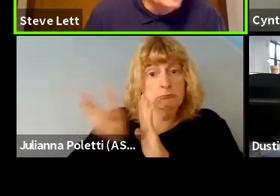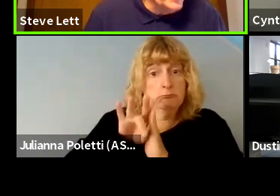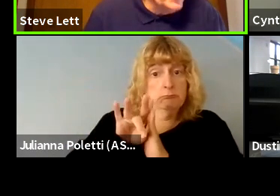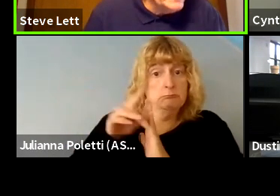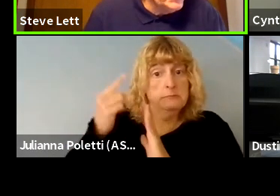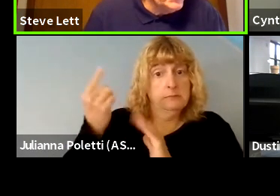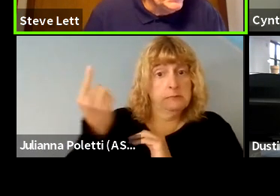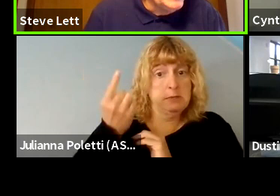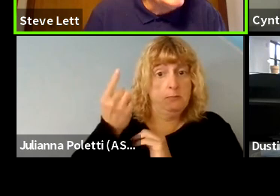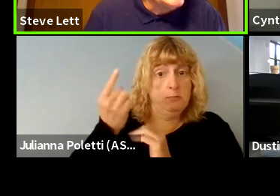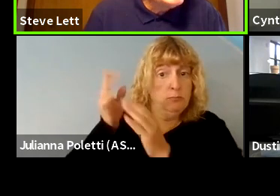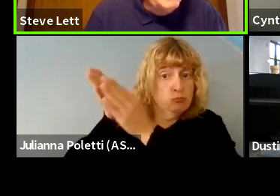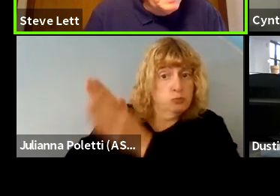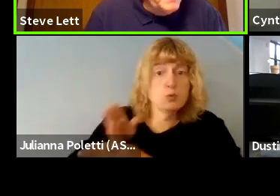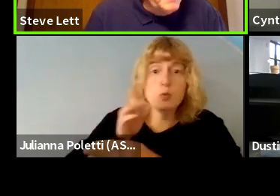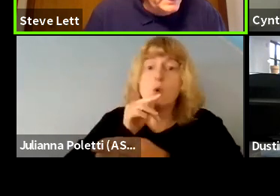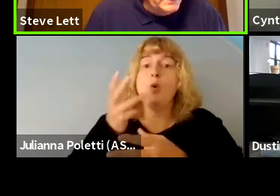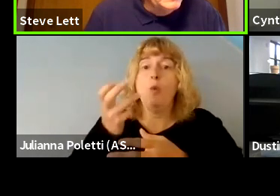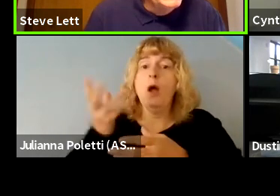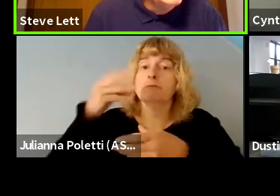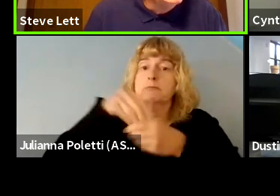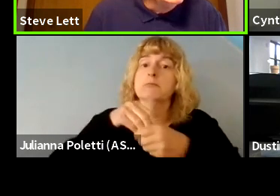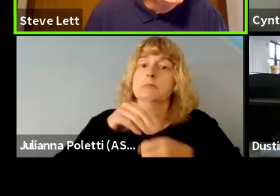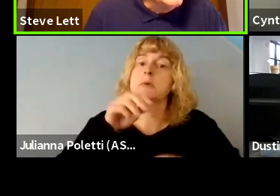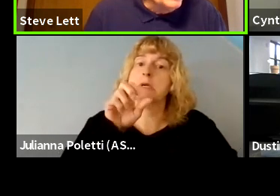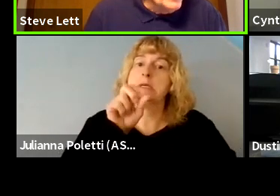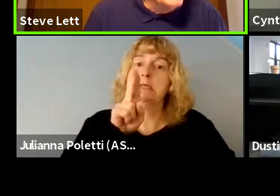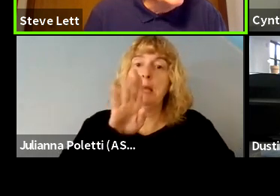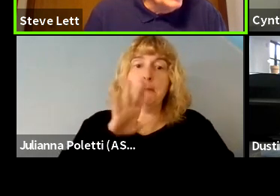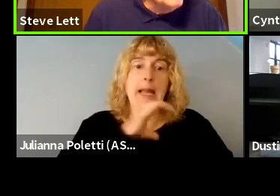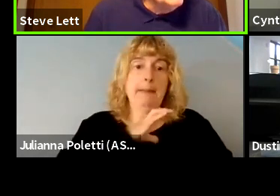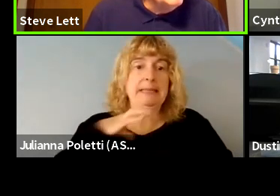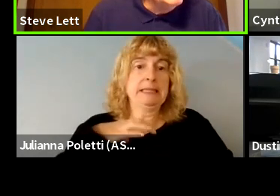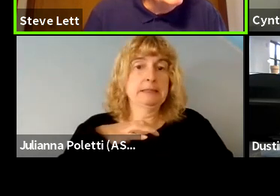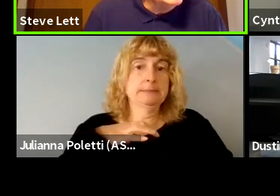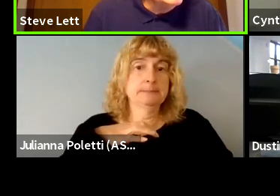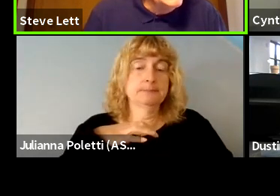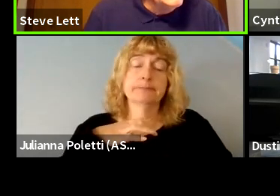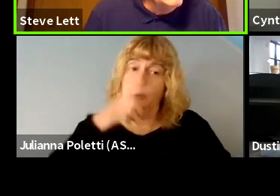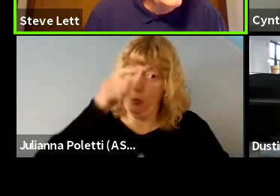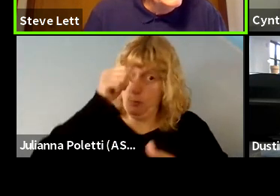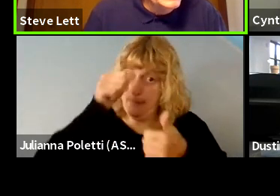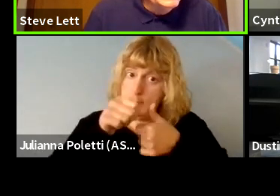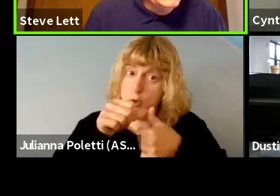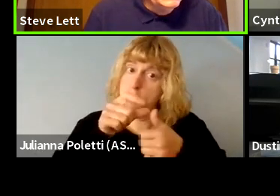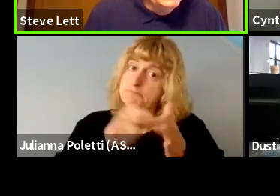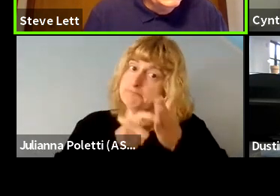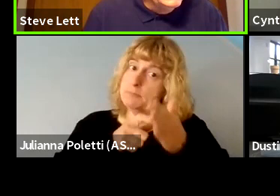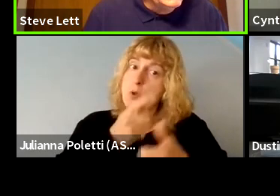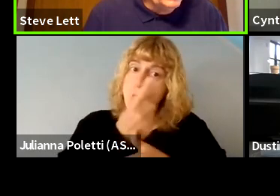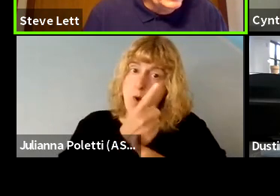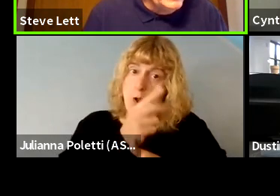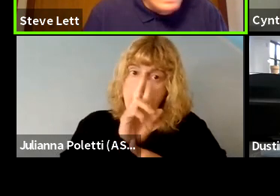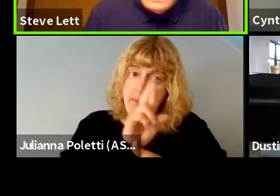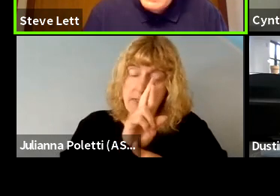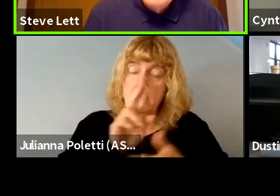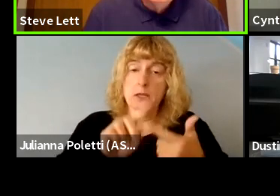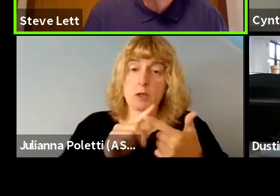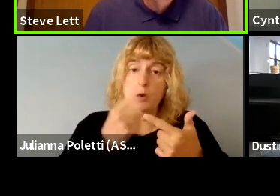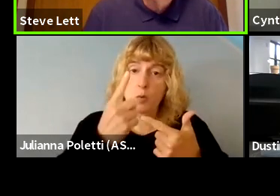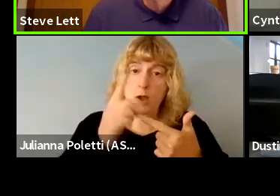executive director subcommittee. Requires 1 Republican, 1 Democrat, and